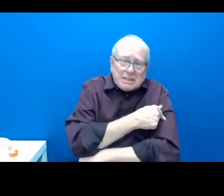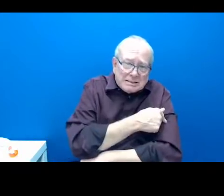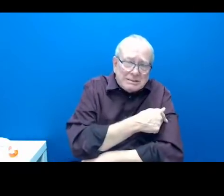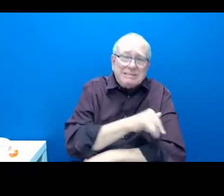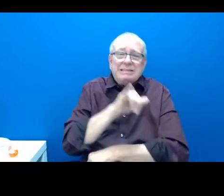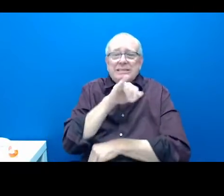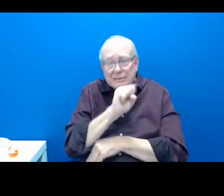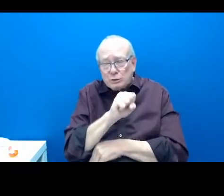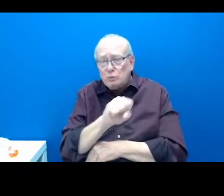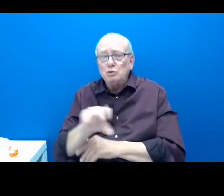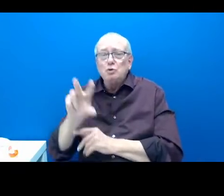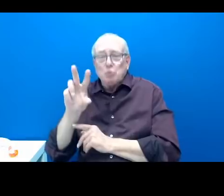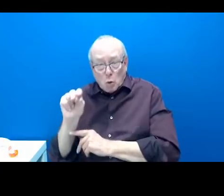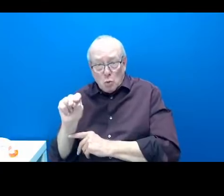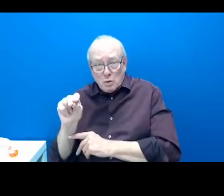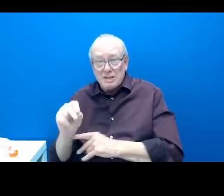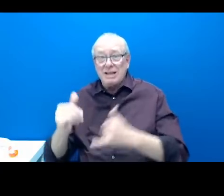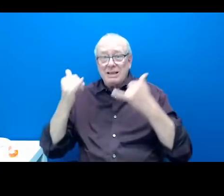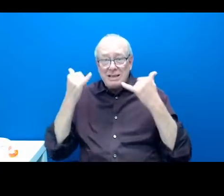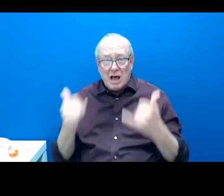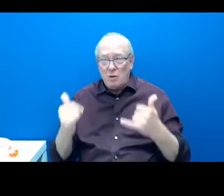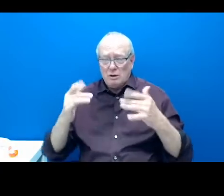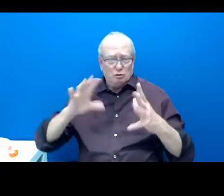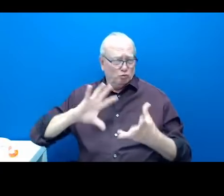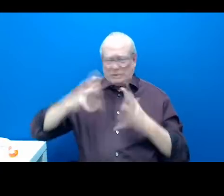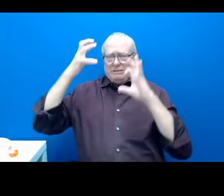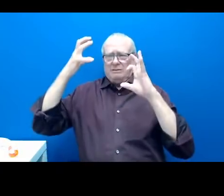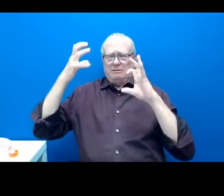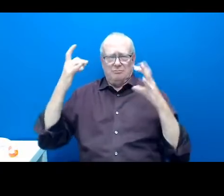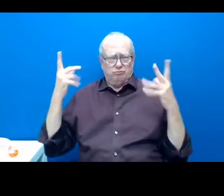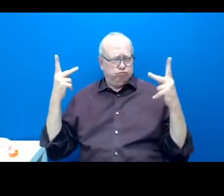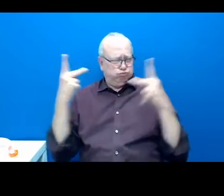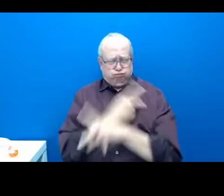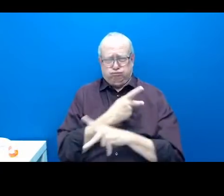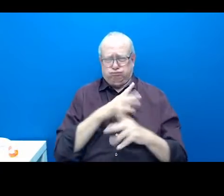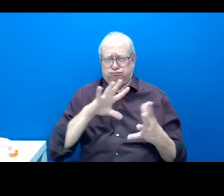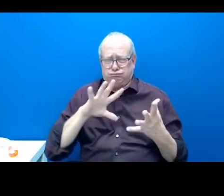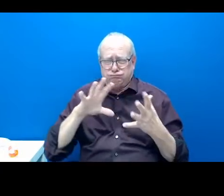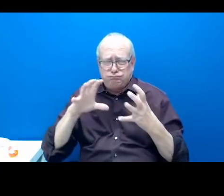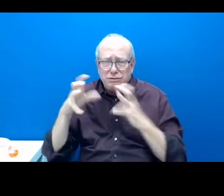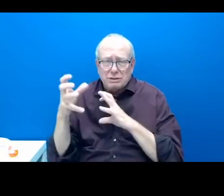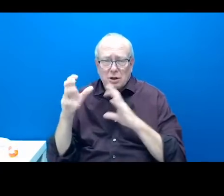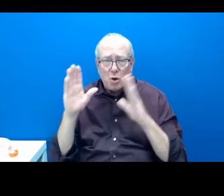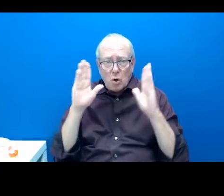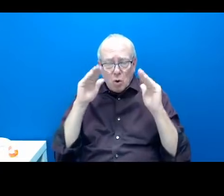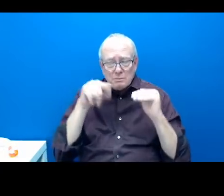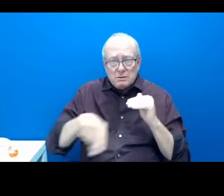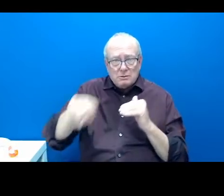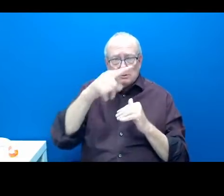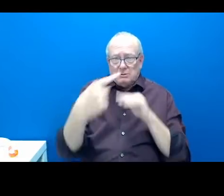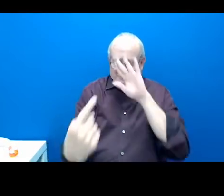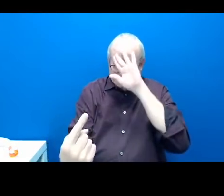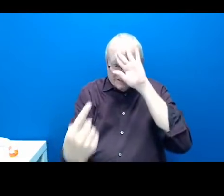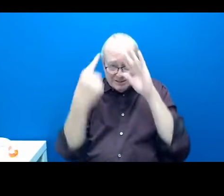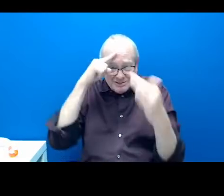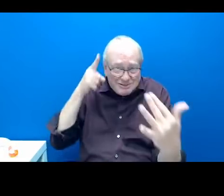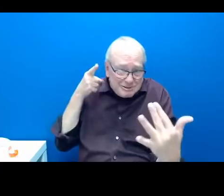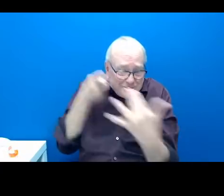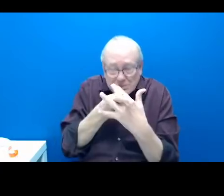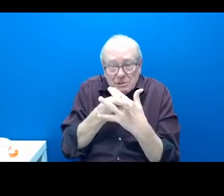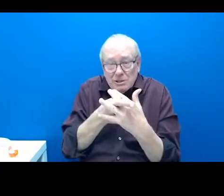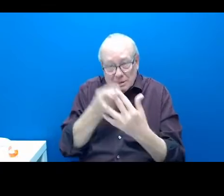unvaccinated, we are in such a crisis, and hopefully we've imparted that on you today, that we really can't